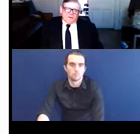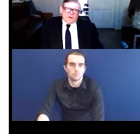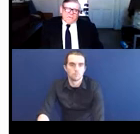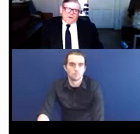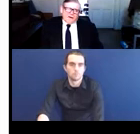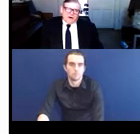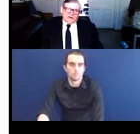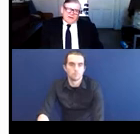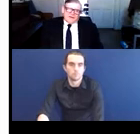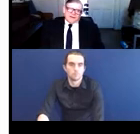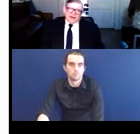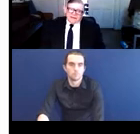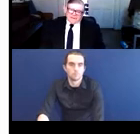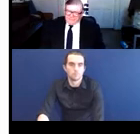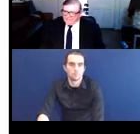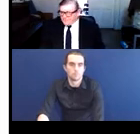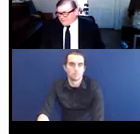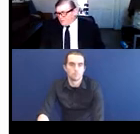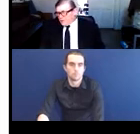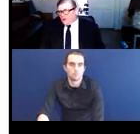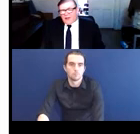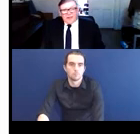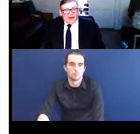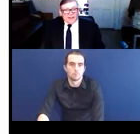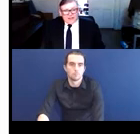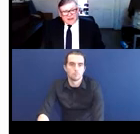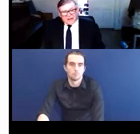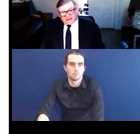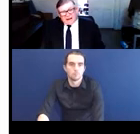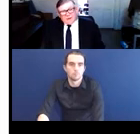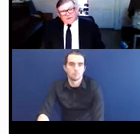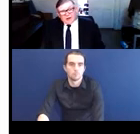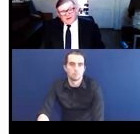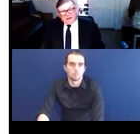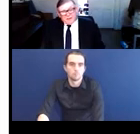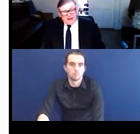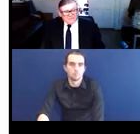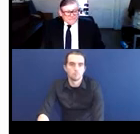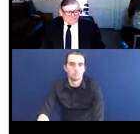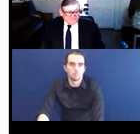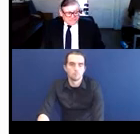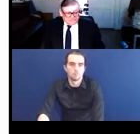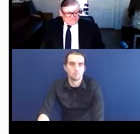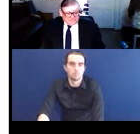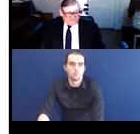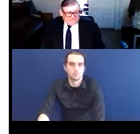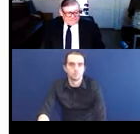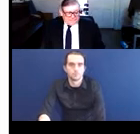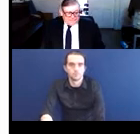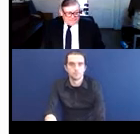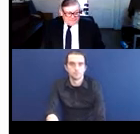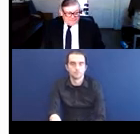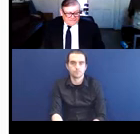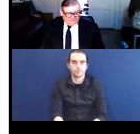I hope people are putting their answers in the chat. Give another 30 seconds and then we'll start reading them out.